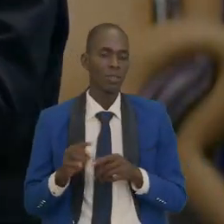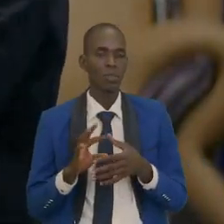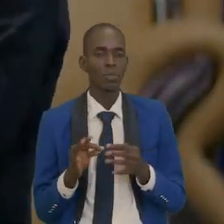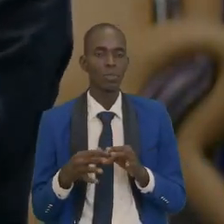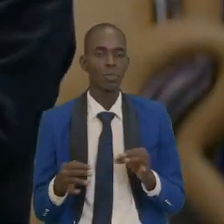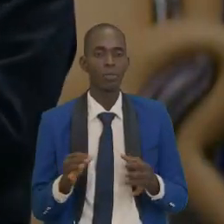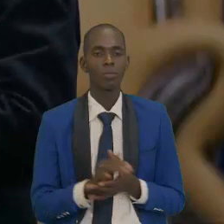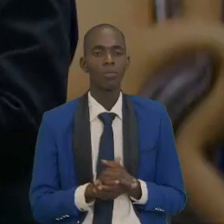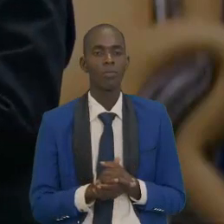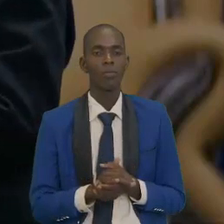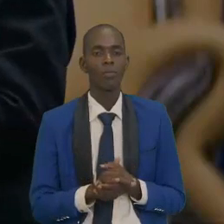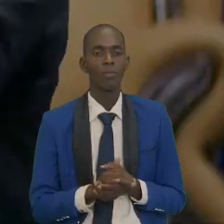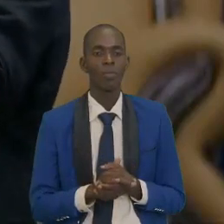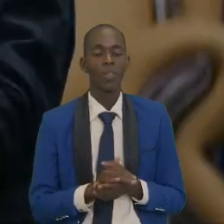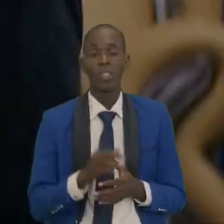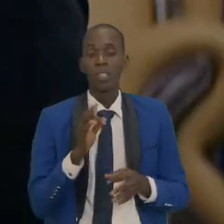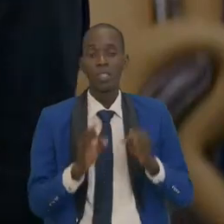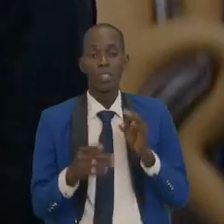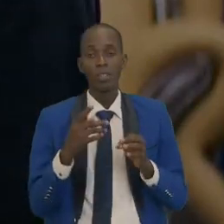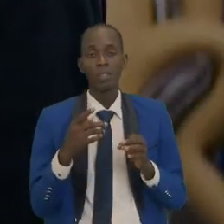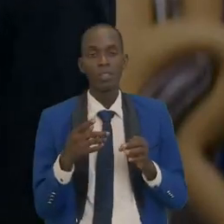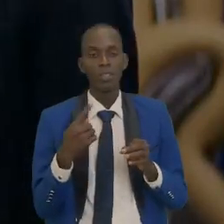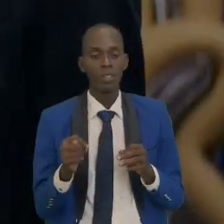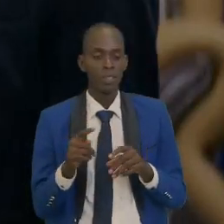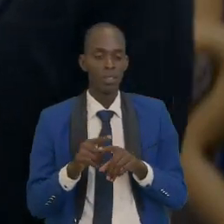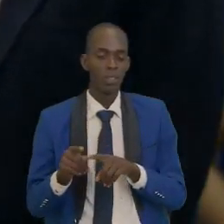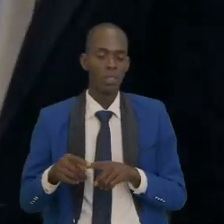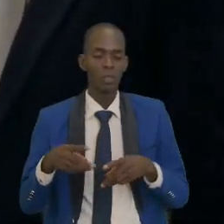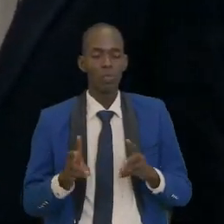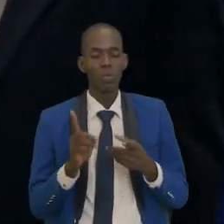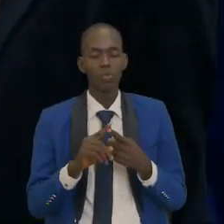in the Gateway into the land of promise